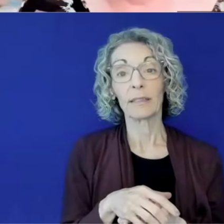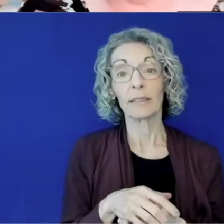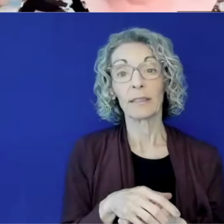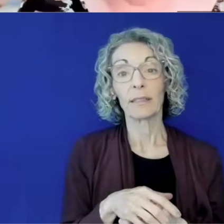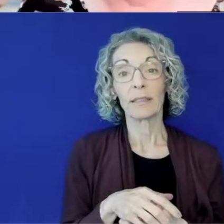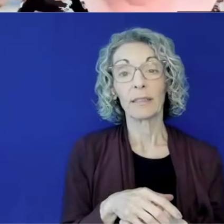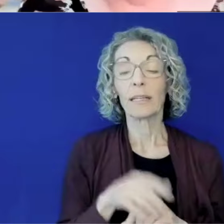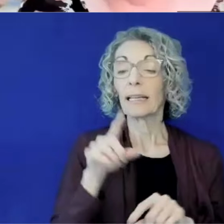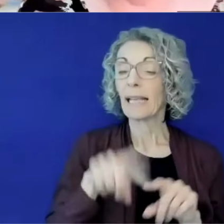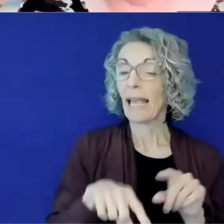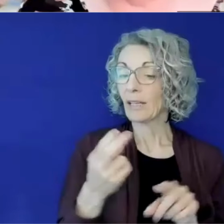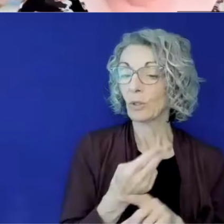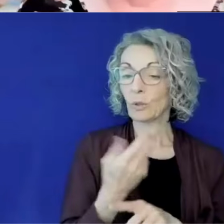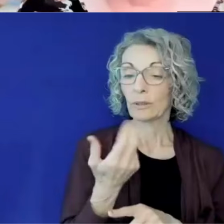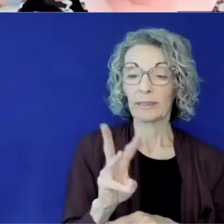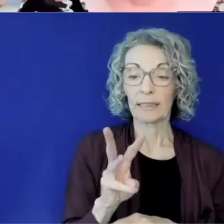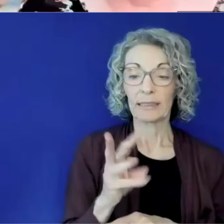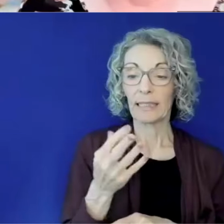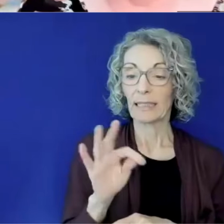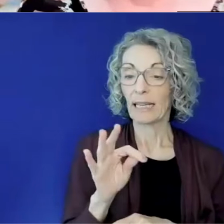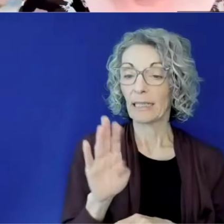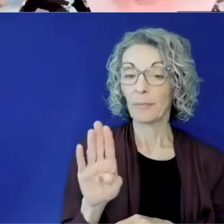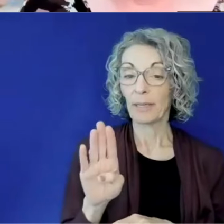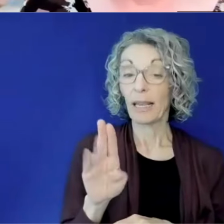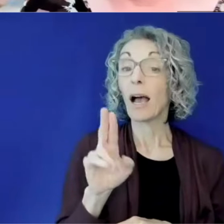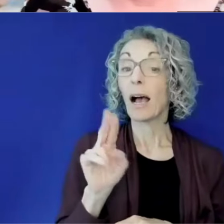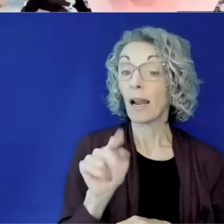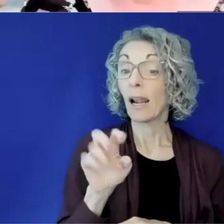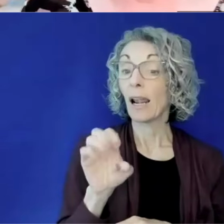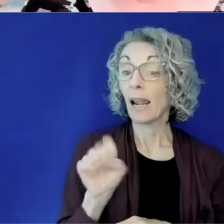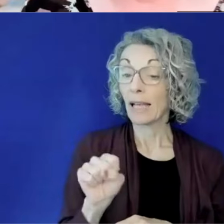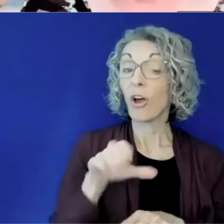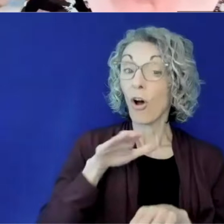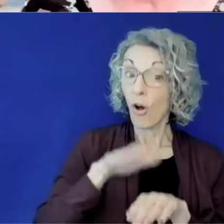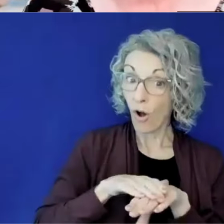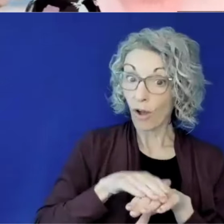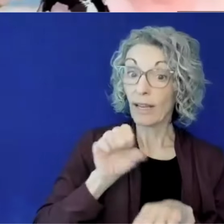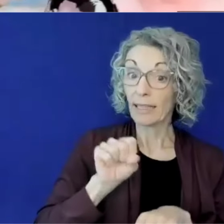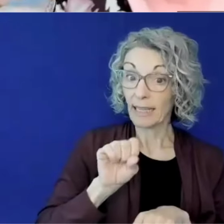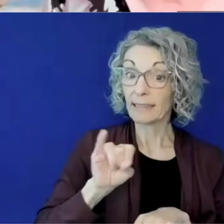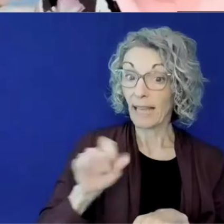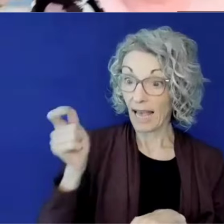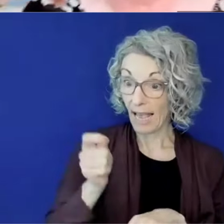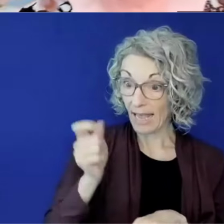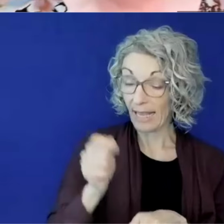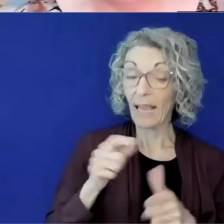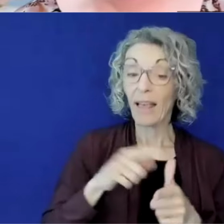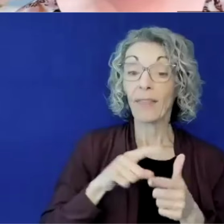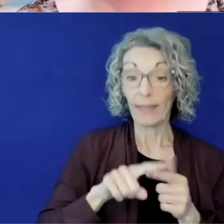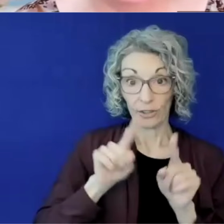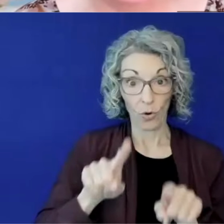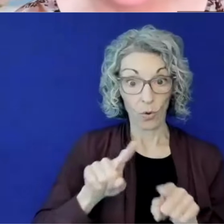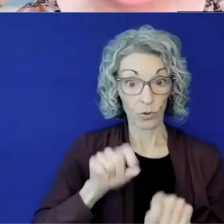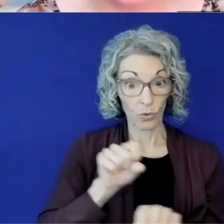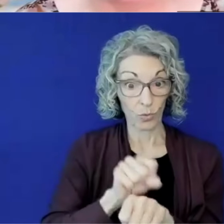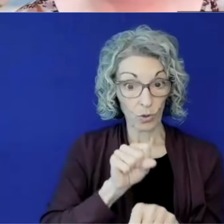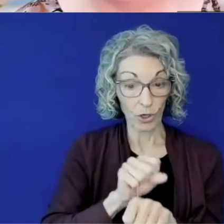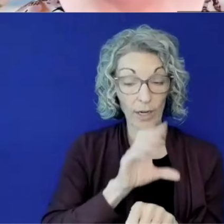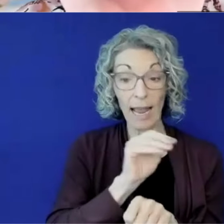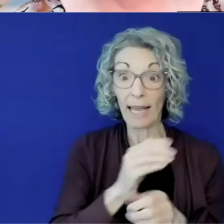you can't use 1619B unless you are on SSI and you go to work and you earn so much in